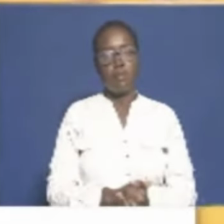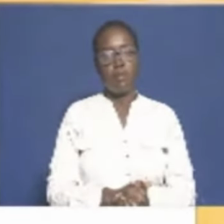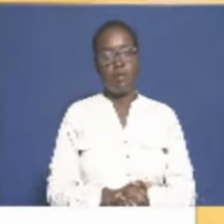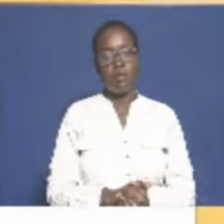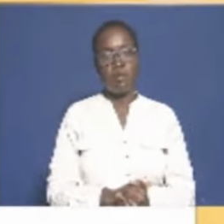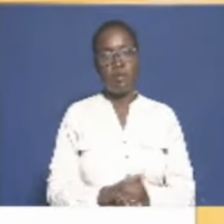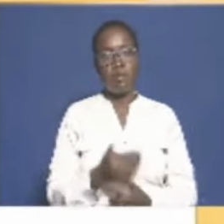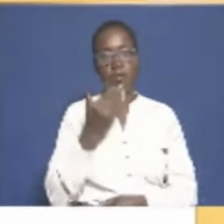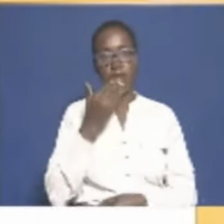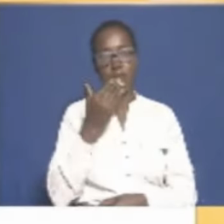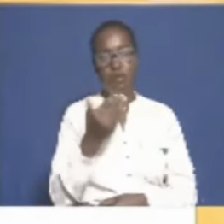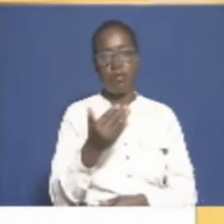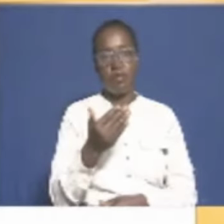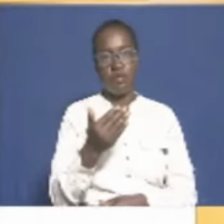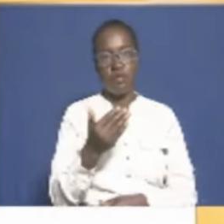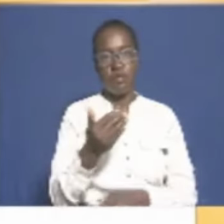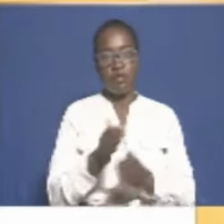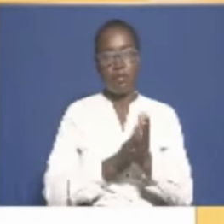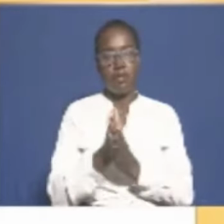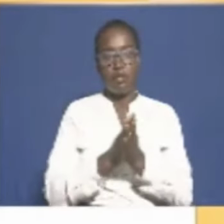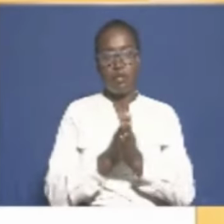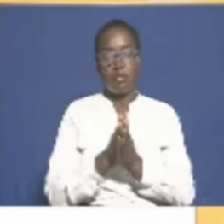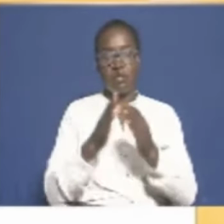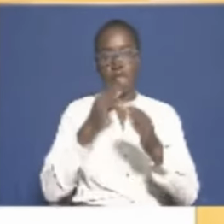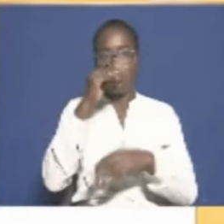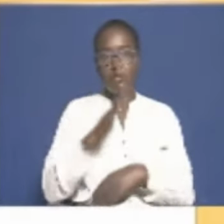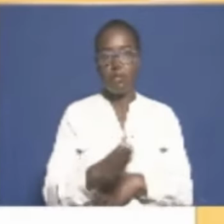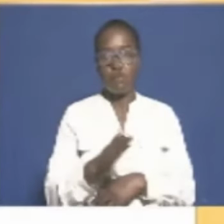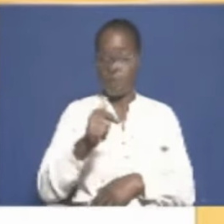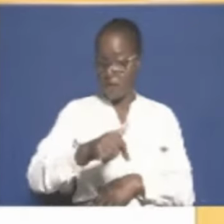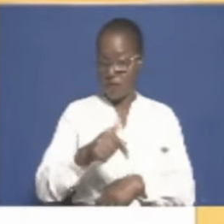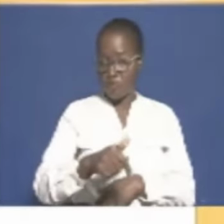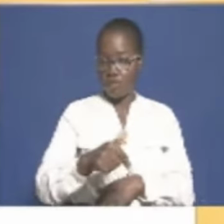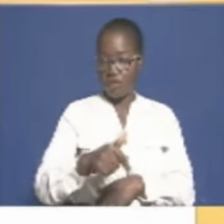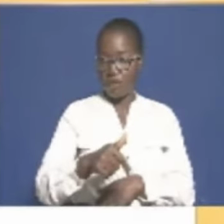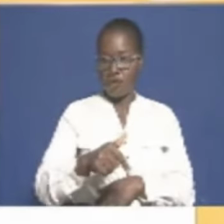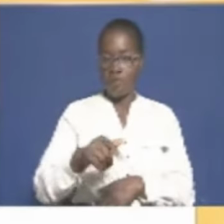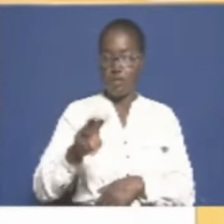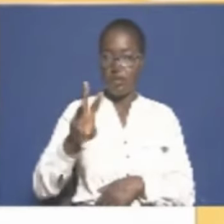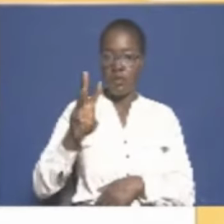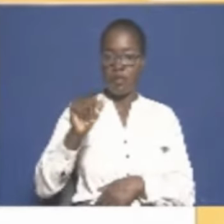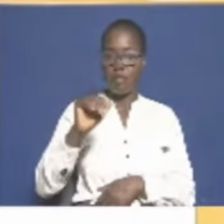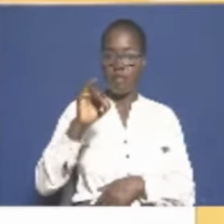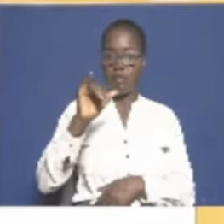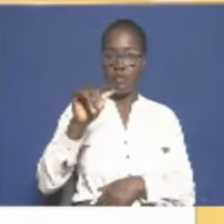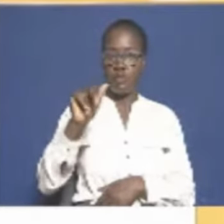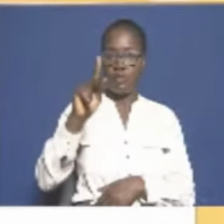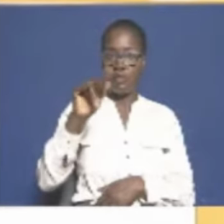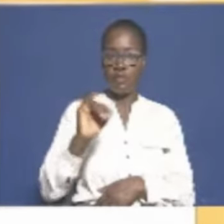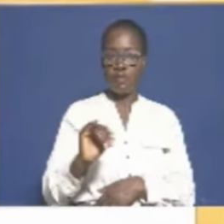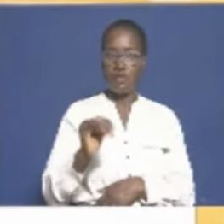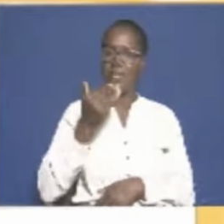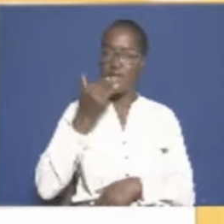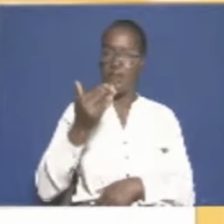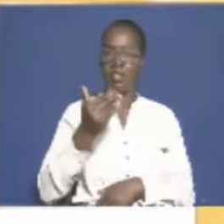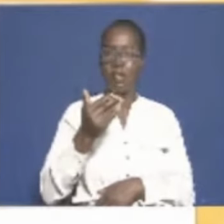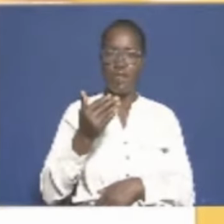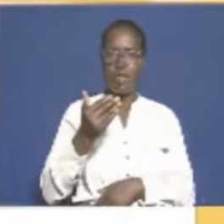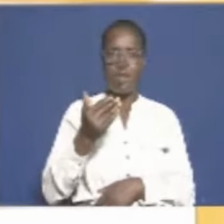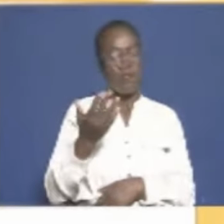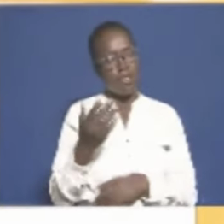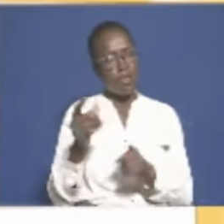I want to thank our motivational speaker today. Bwana Wayaki, asante sana. I don't think there is a word I would